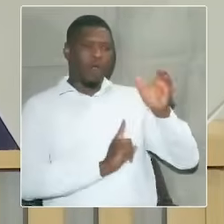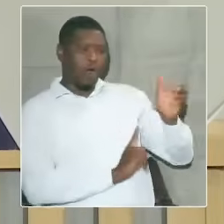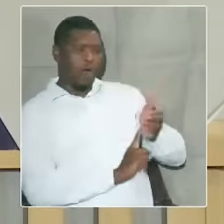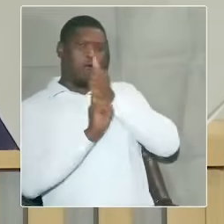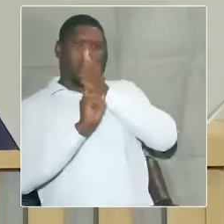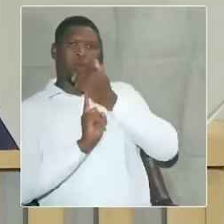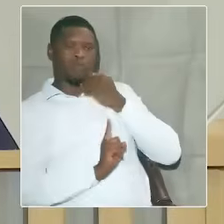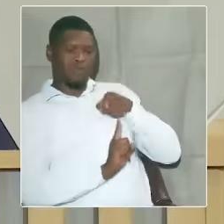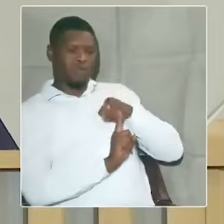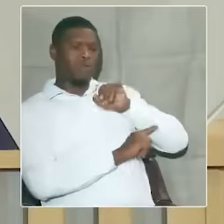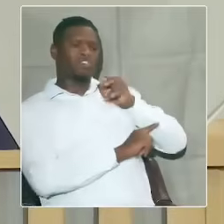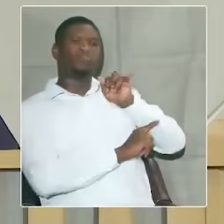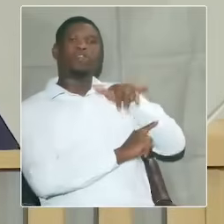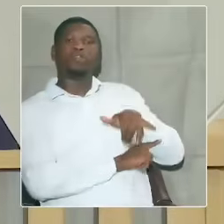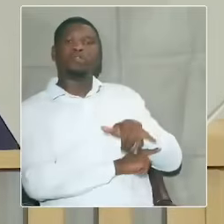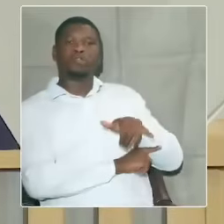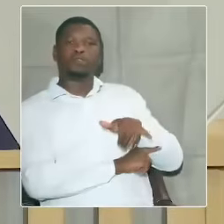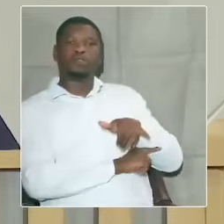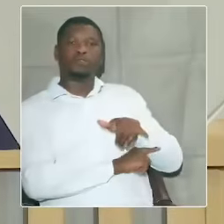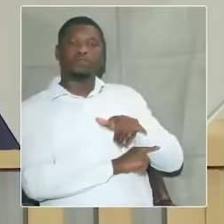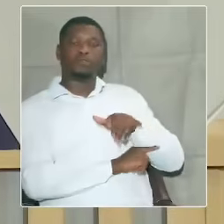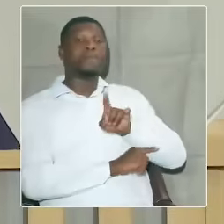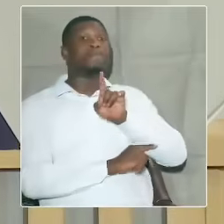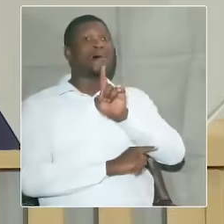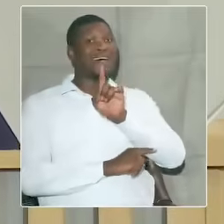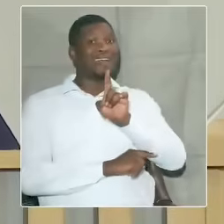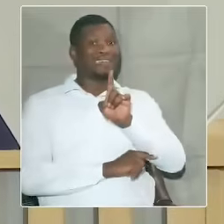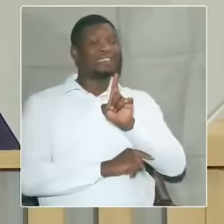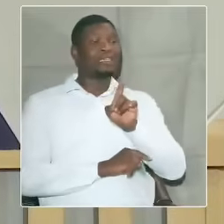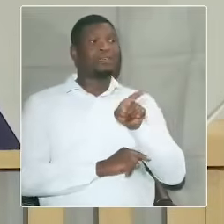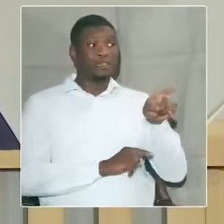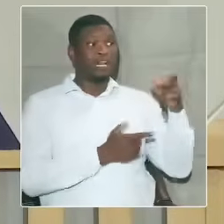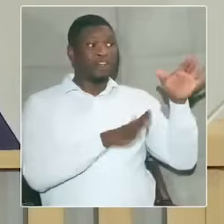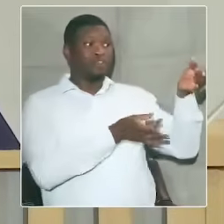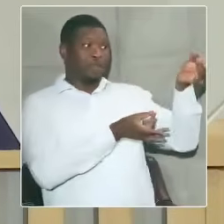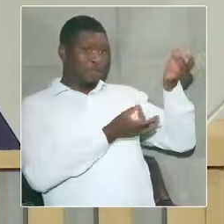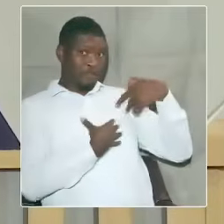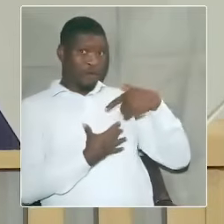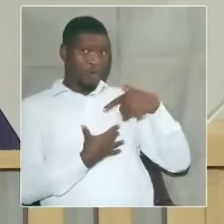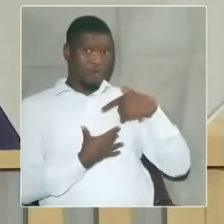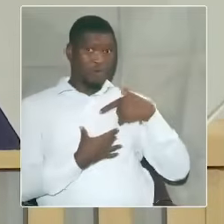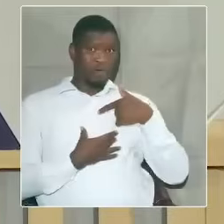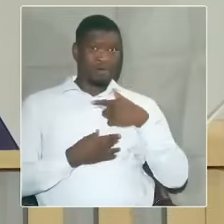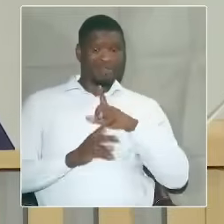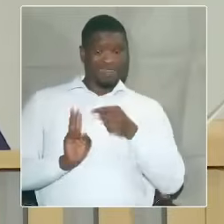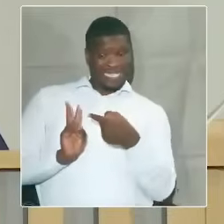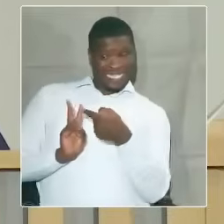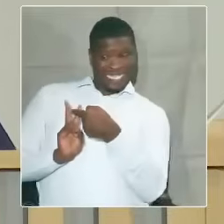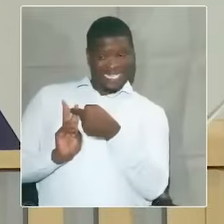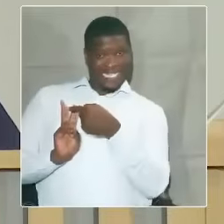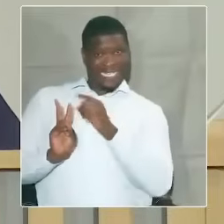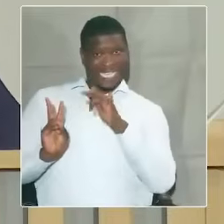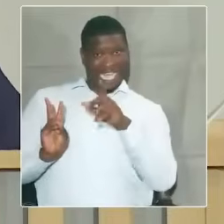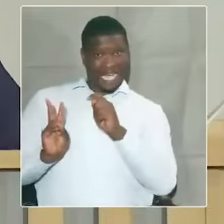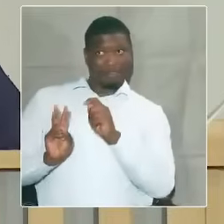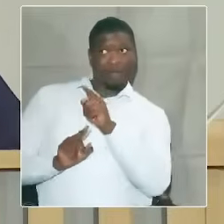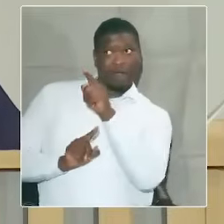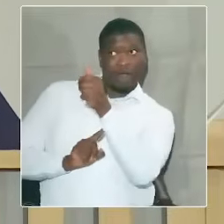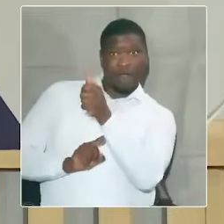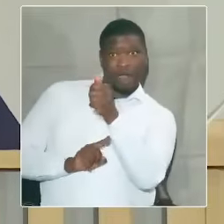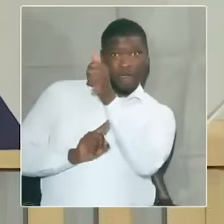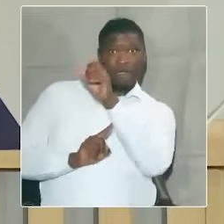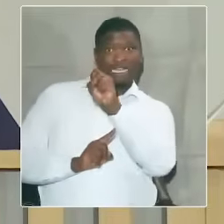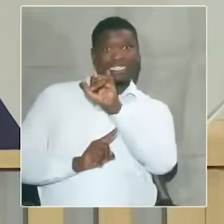Mr. Matlala in the kidnapping. But he further said that Mr. Matlala is very close